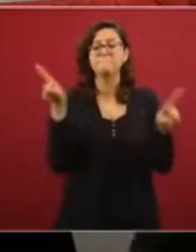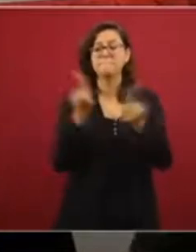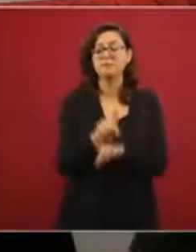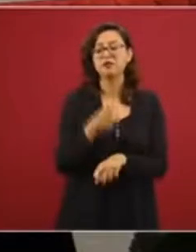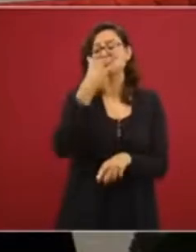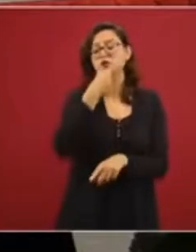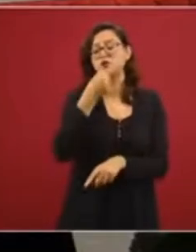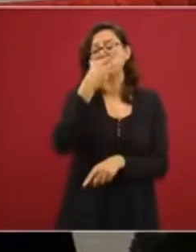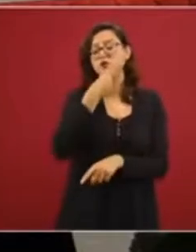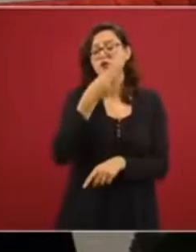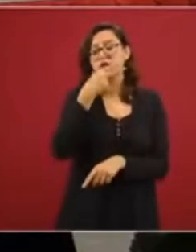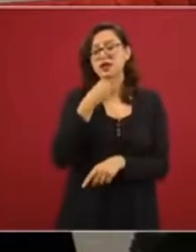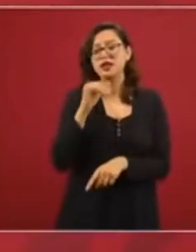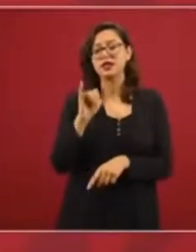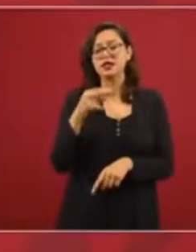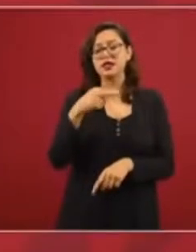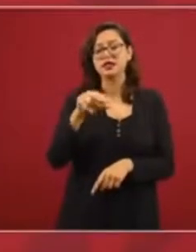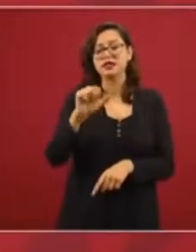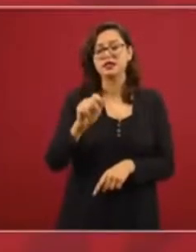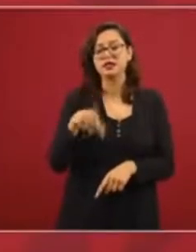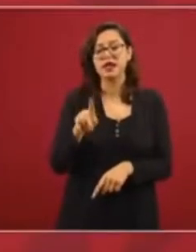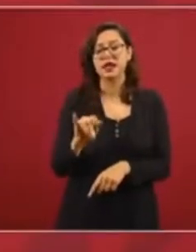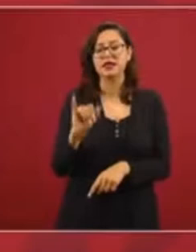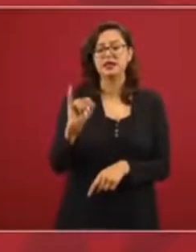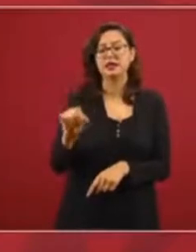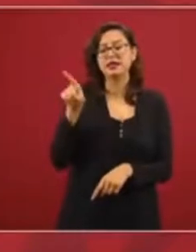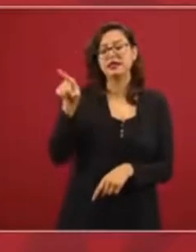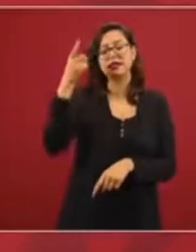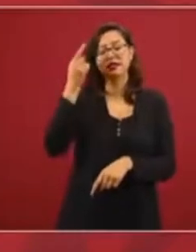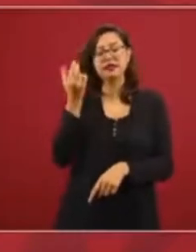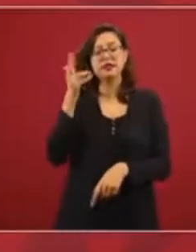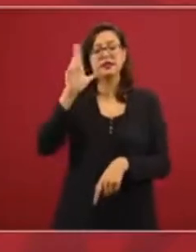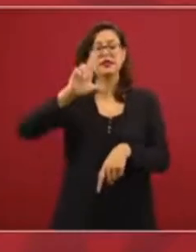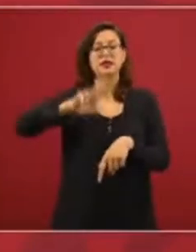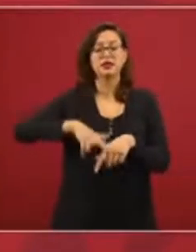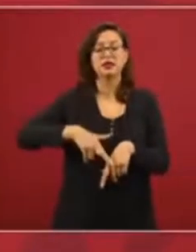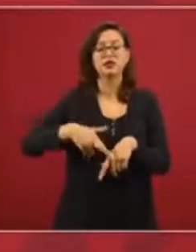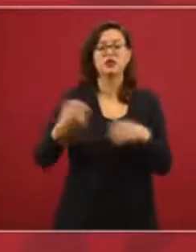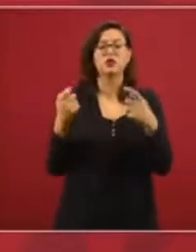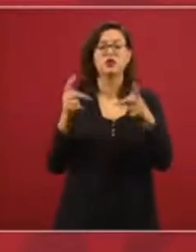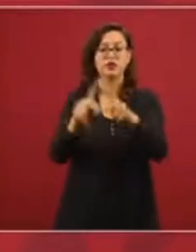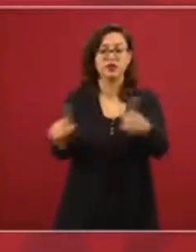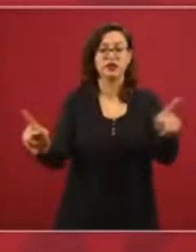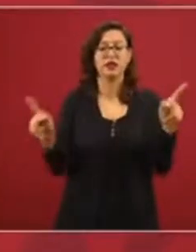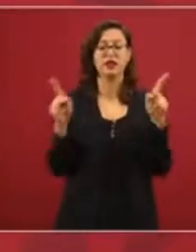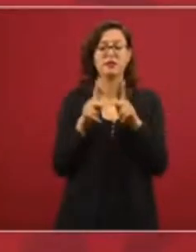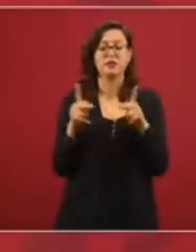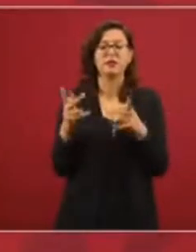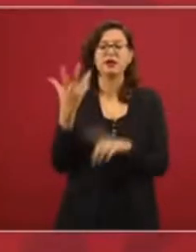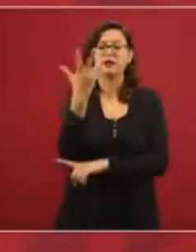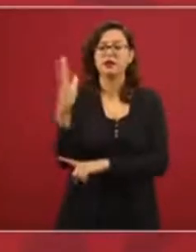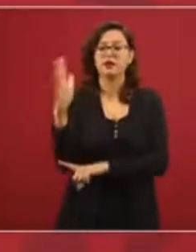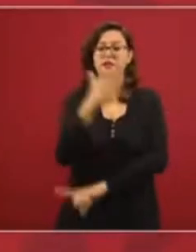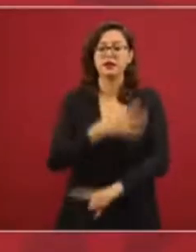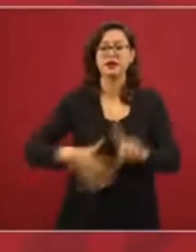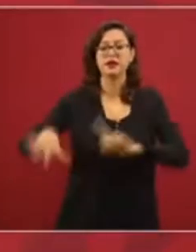Echeverría, que es director general del Parque Ecológico del ex